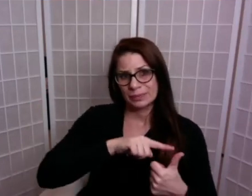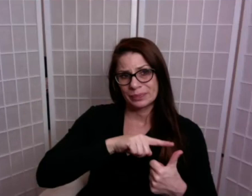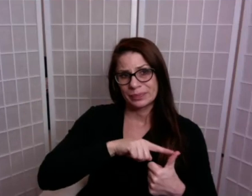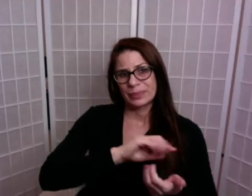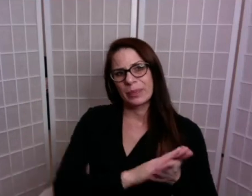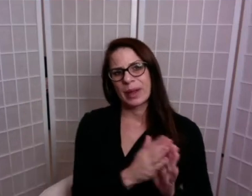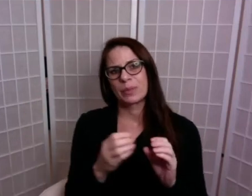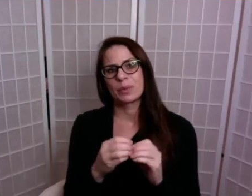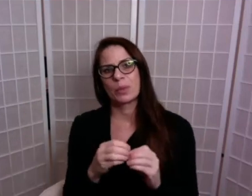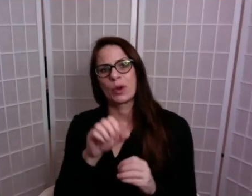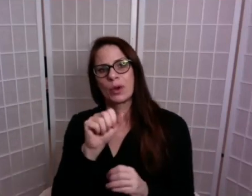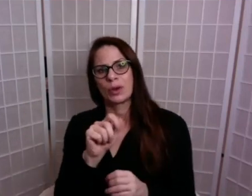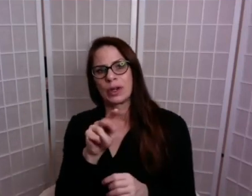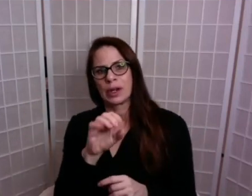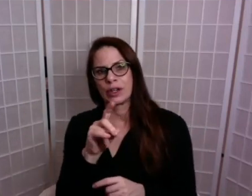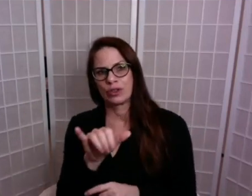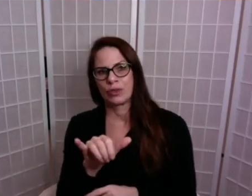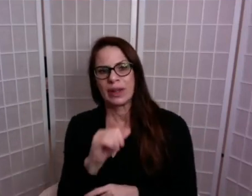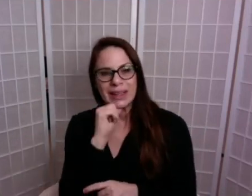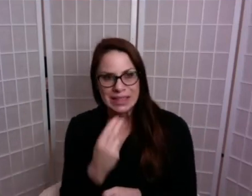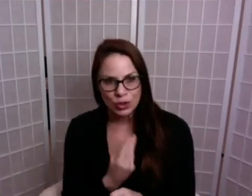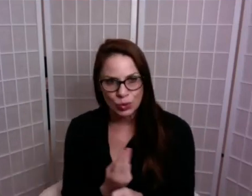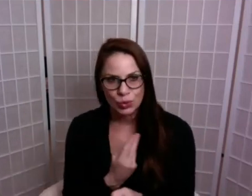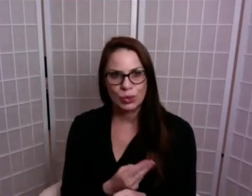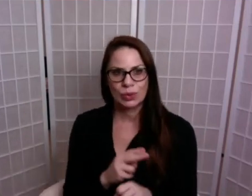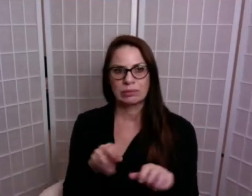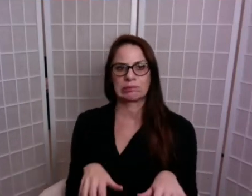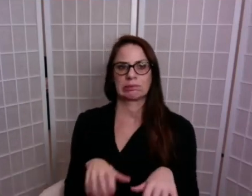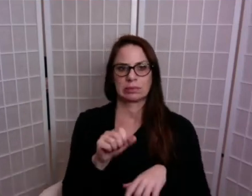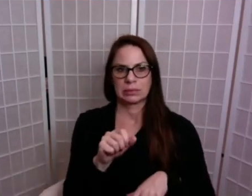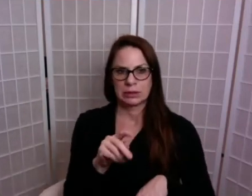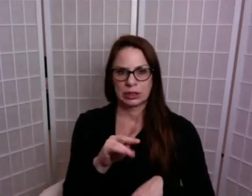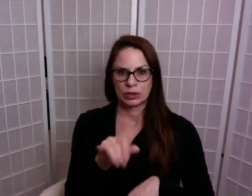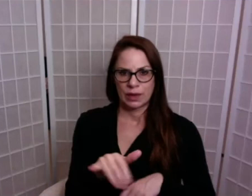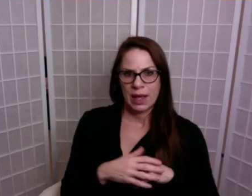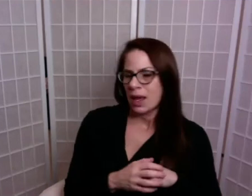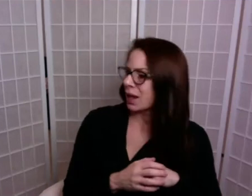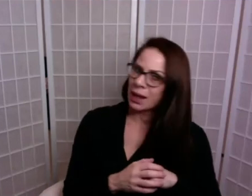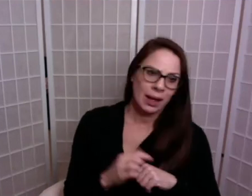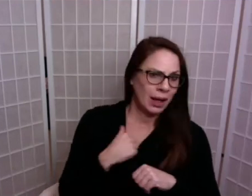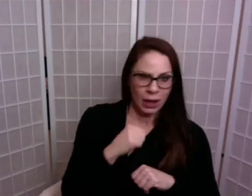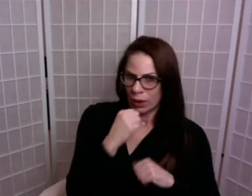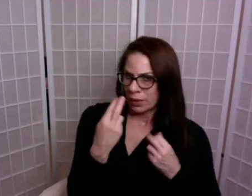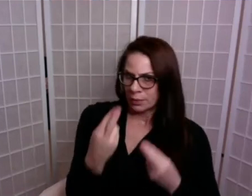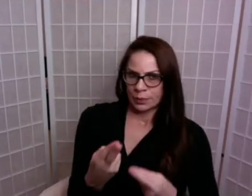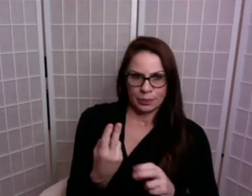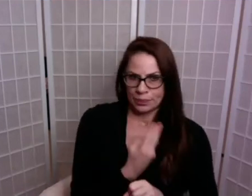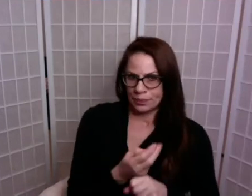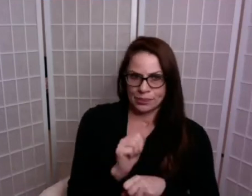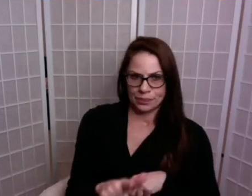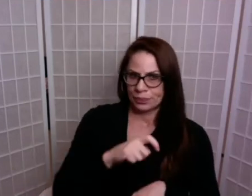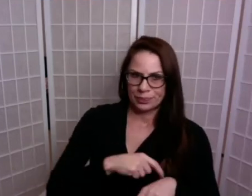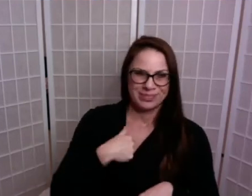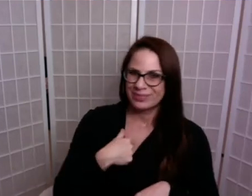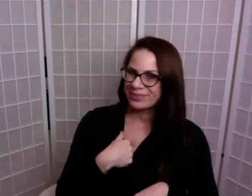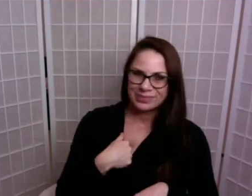little more disuse atrophy. So I generally wouldn't have you wear them all the time, but I never like to